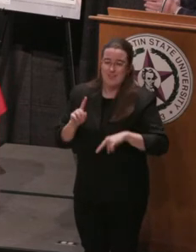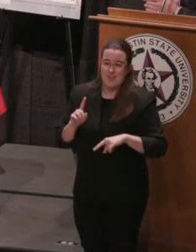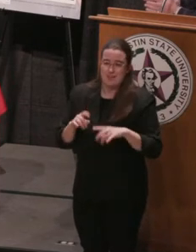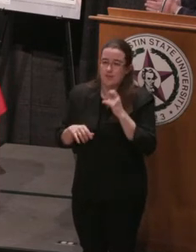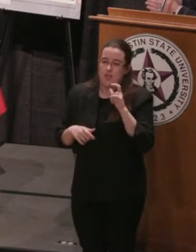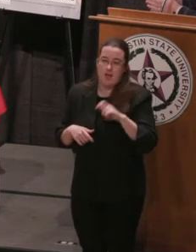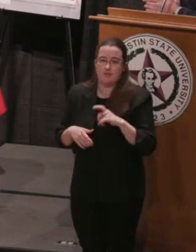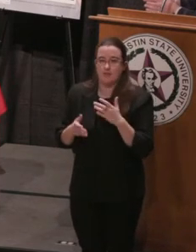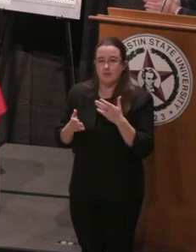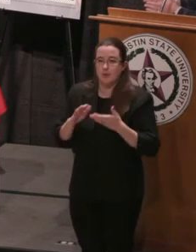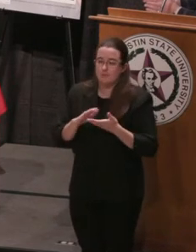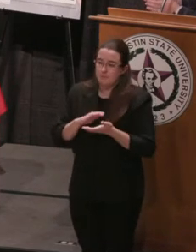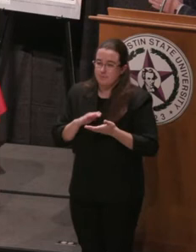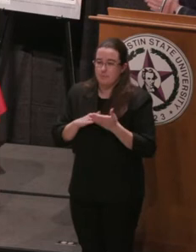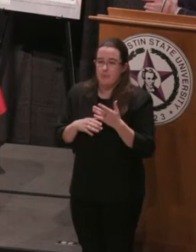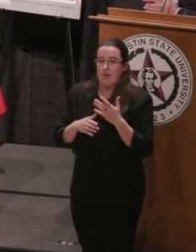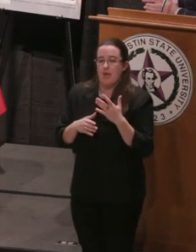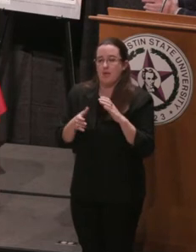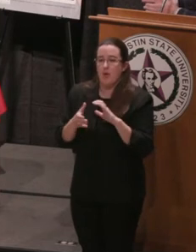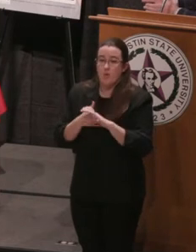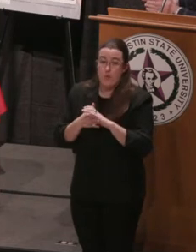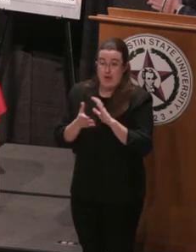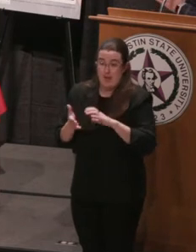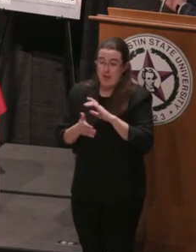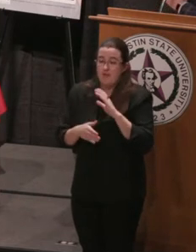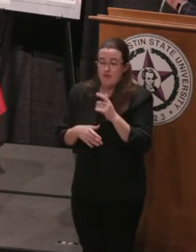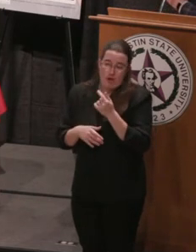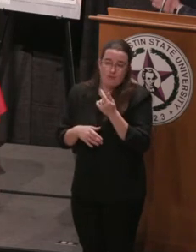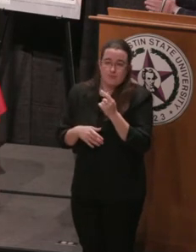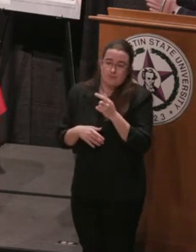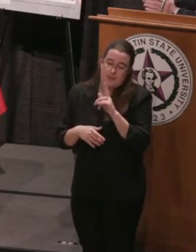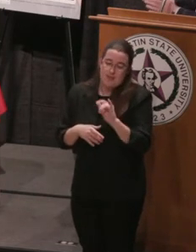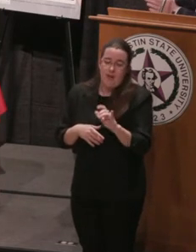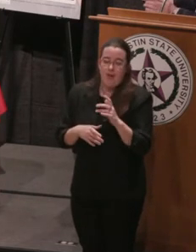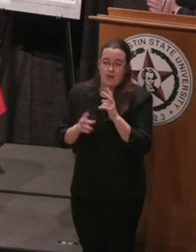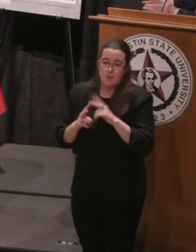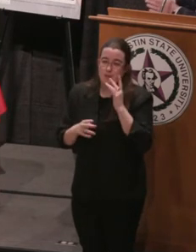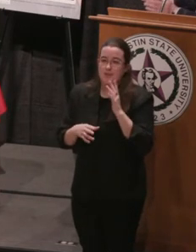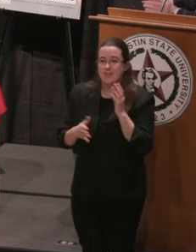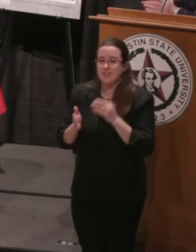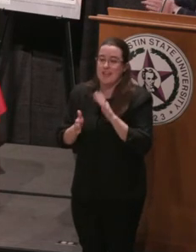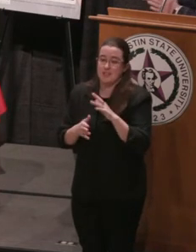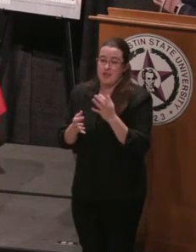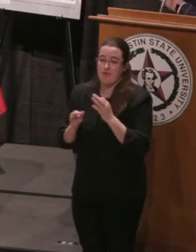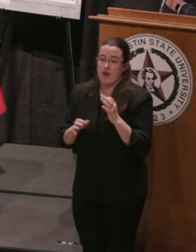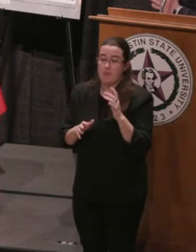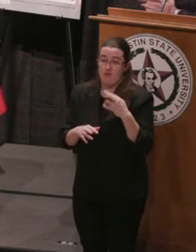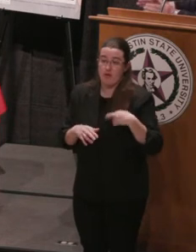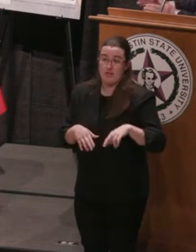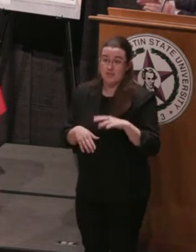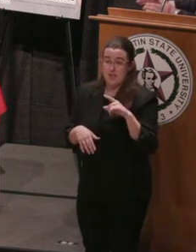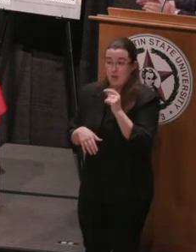does not have to bake wedding cakes for gay couples because that is against their freedom of religion, and they